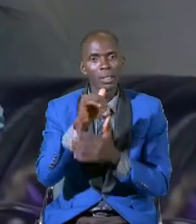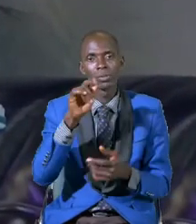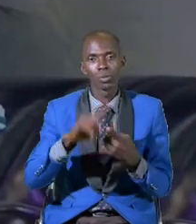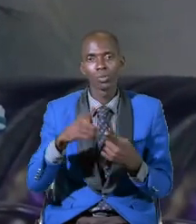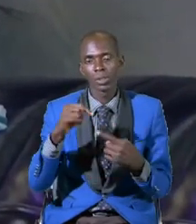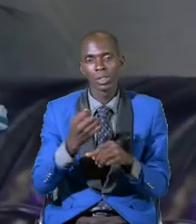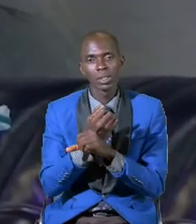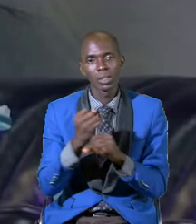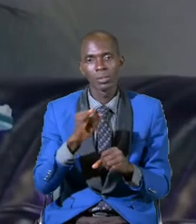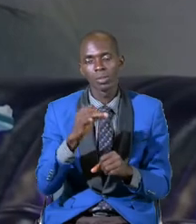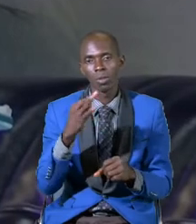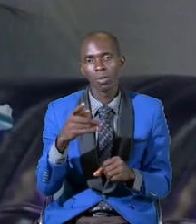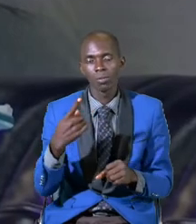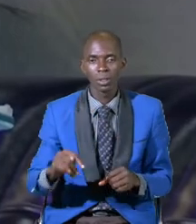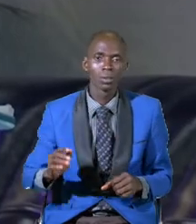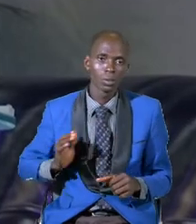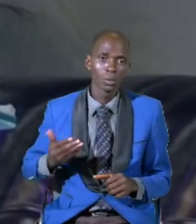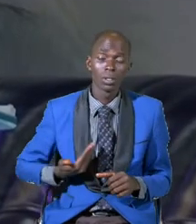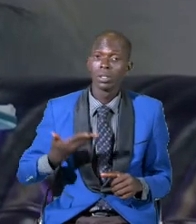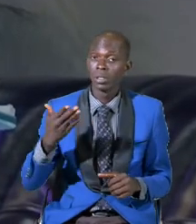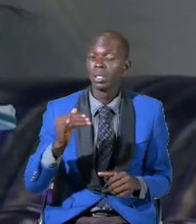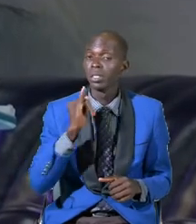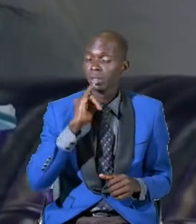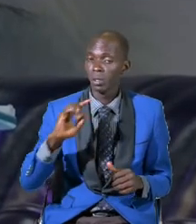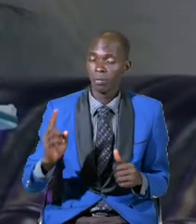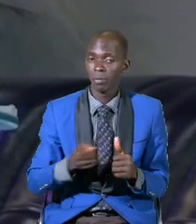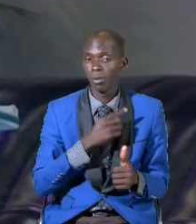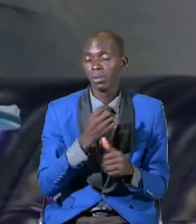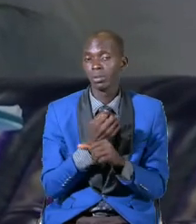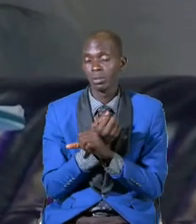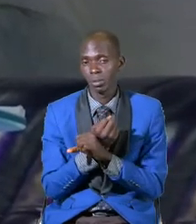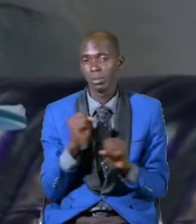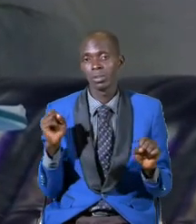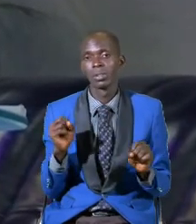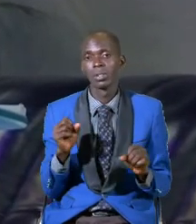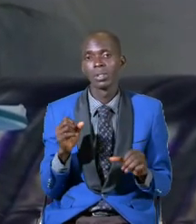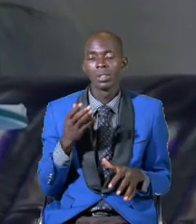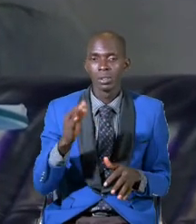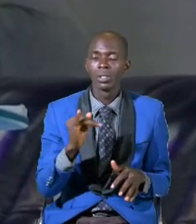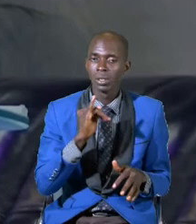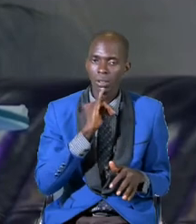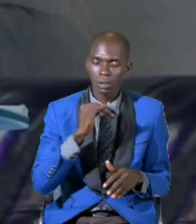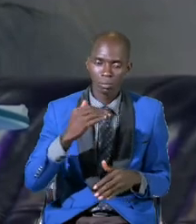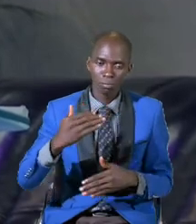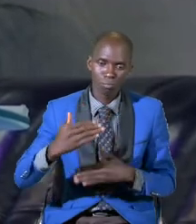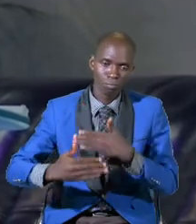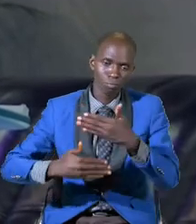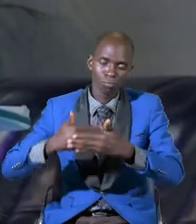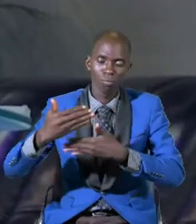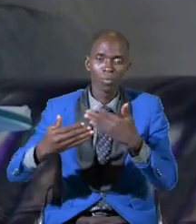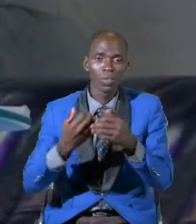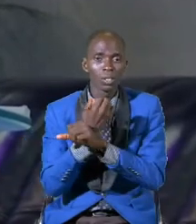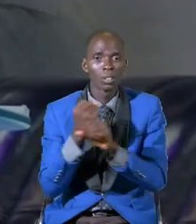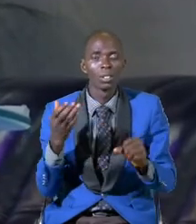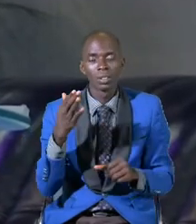soul. There's initial salvation. There is ongoing salvation. There is the